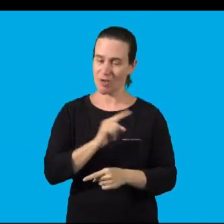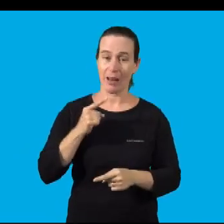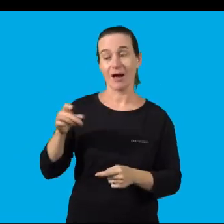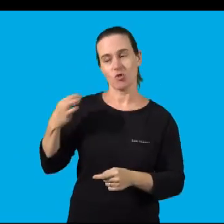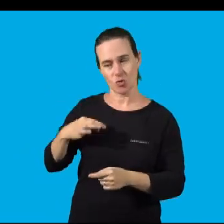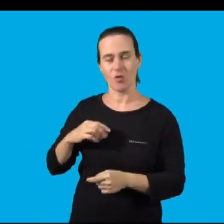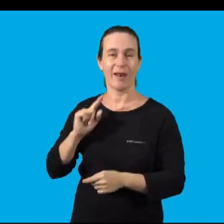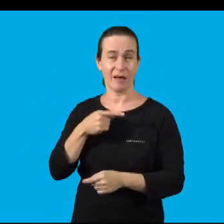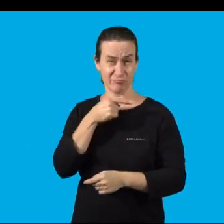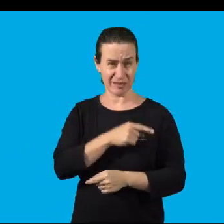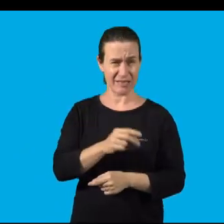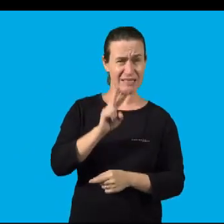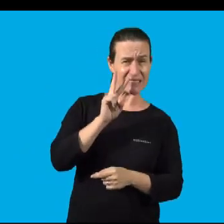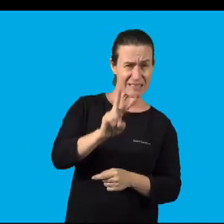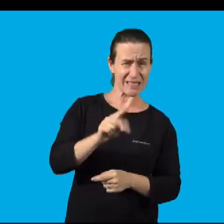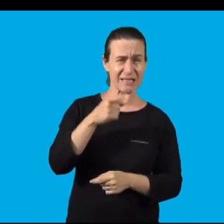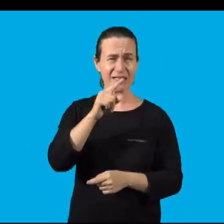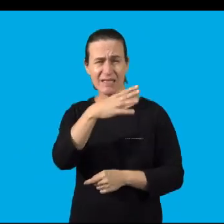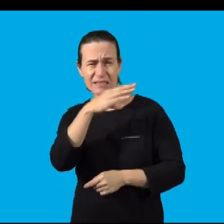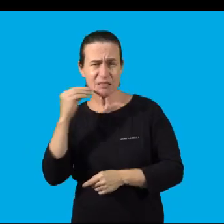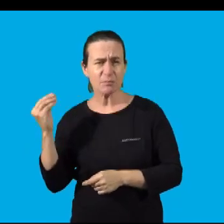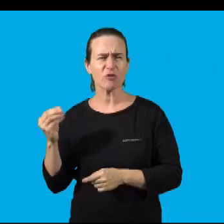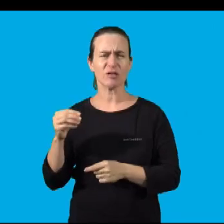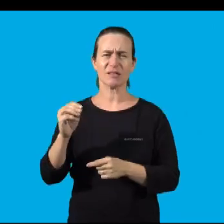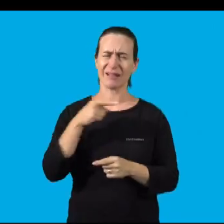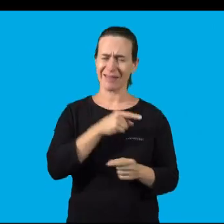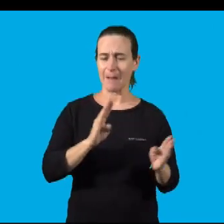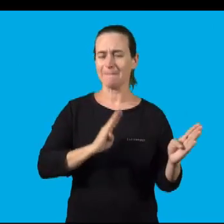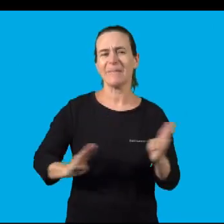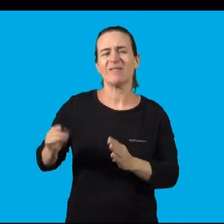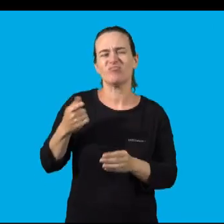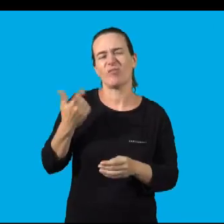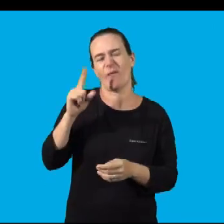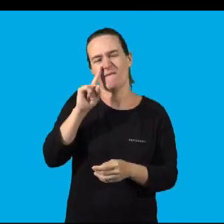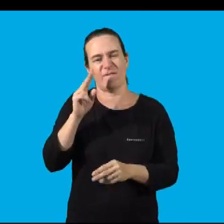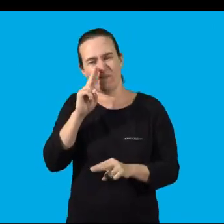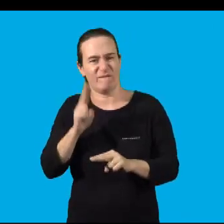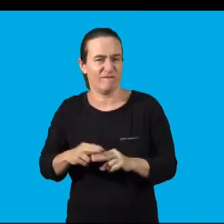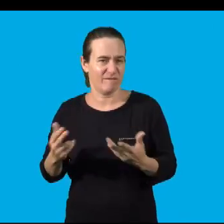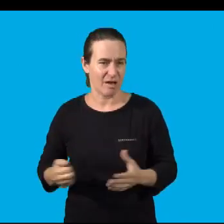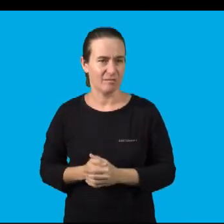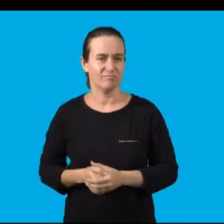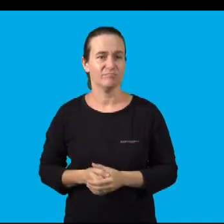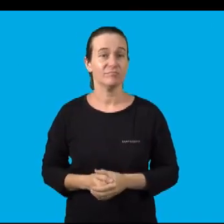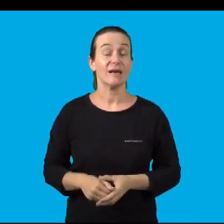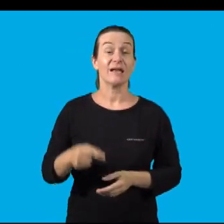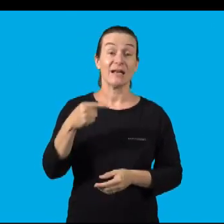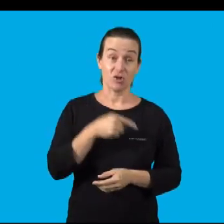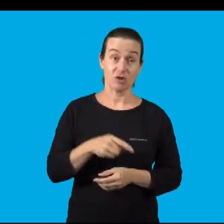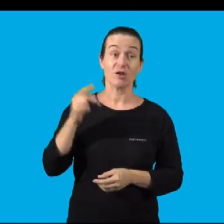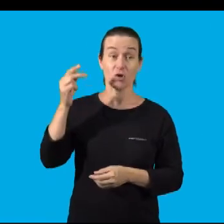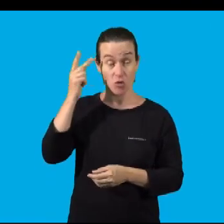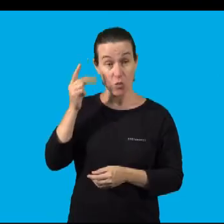she and the girls have never seen any spirits and that their behavior were only sport. She has informed Danforth